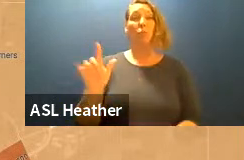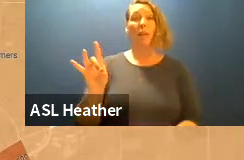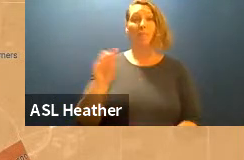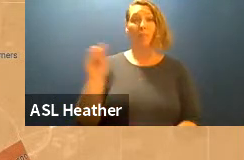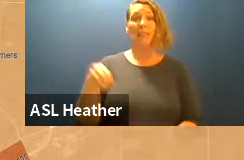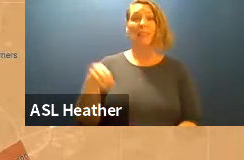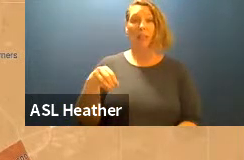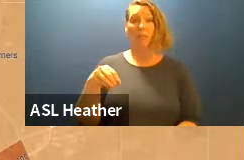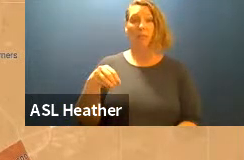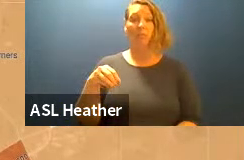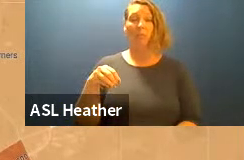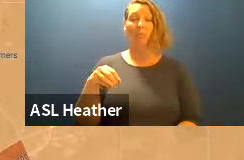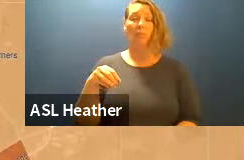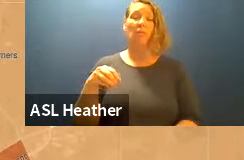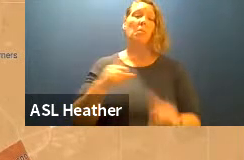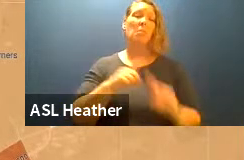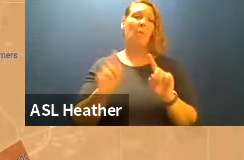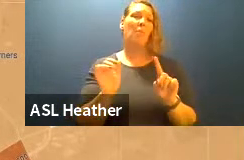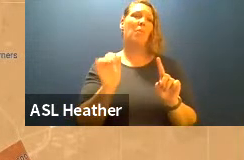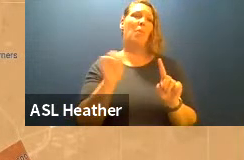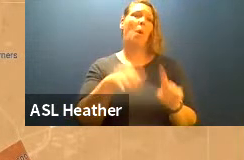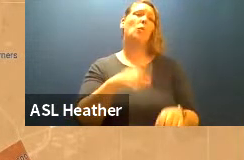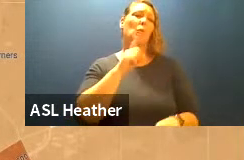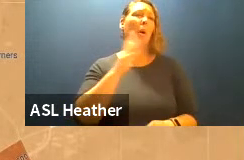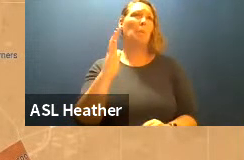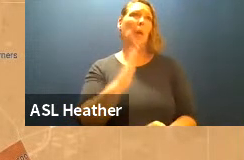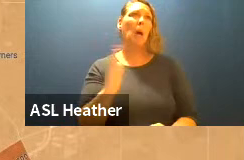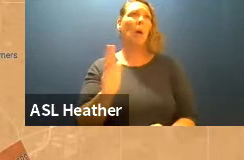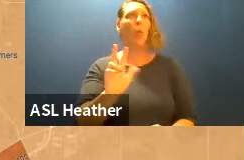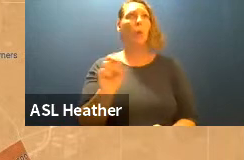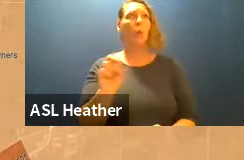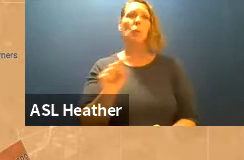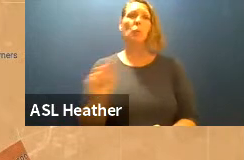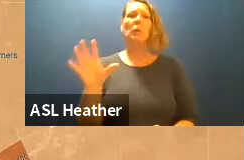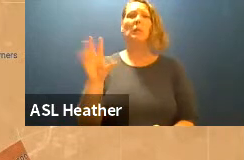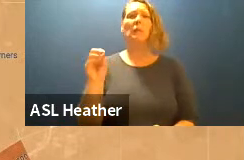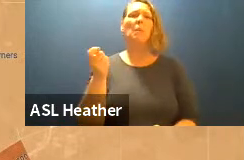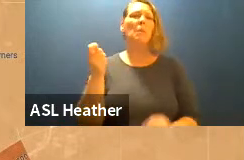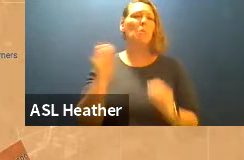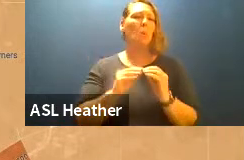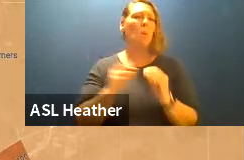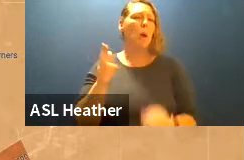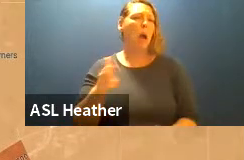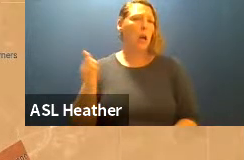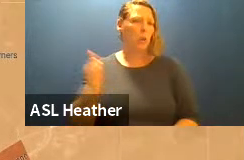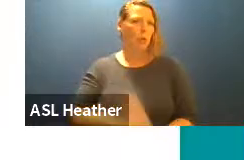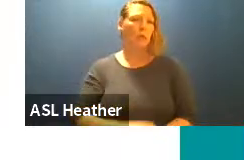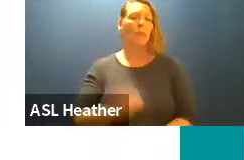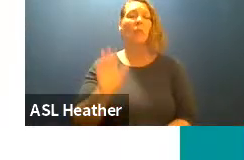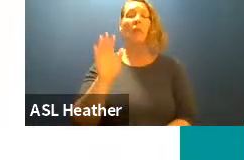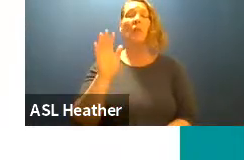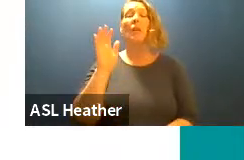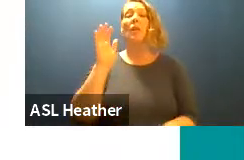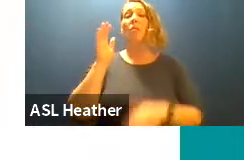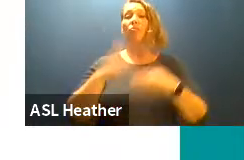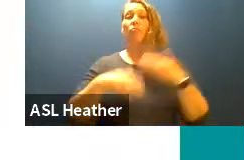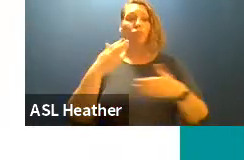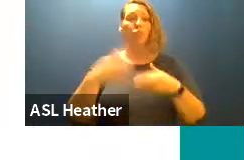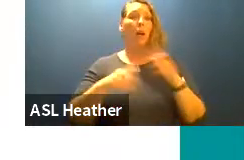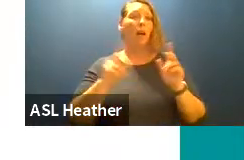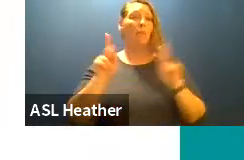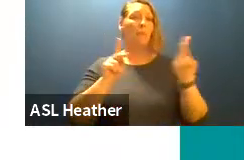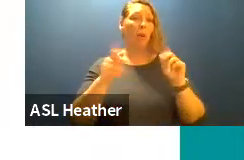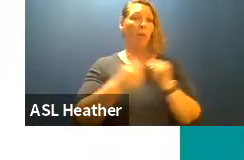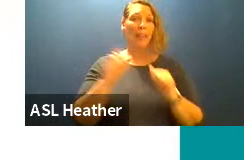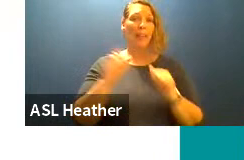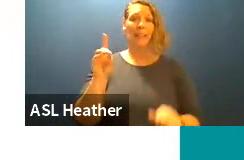said, but those are between 30 and 50, so a bit higher. Moving on to people with disabilities.